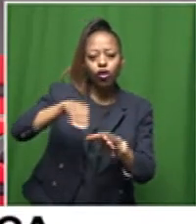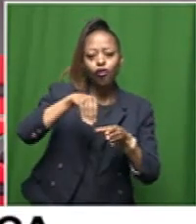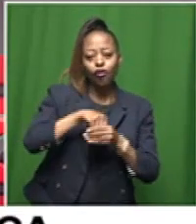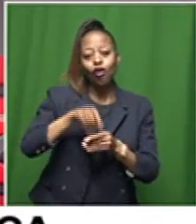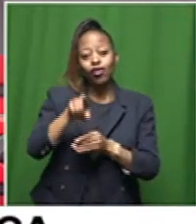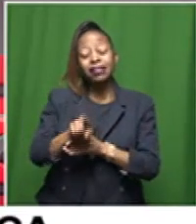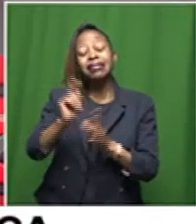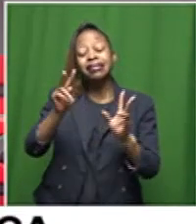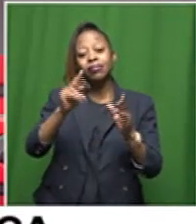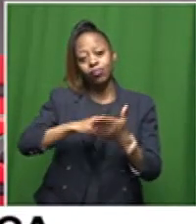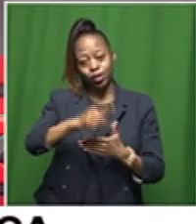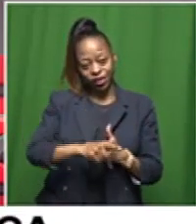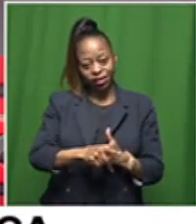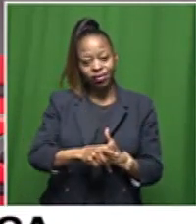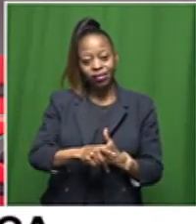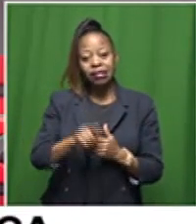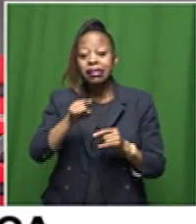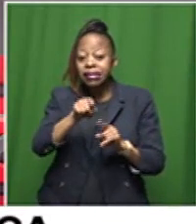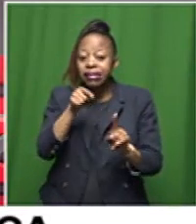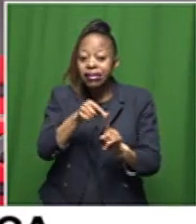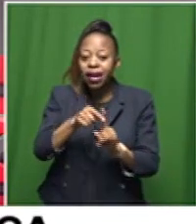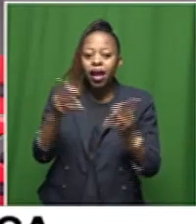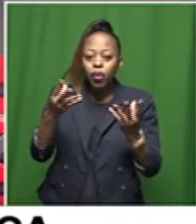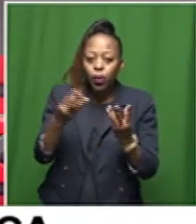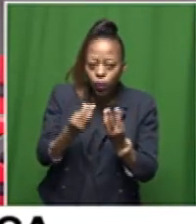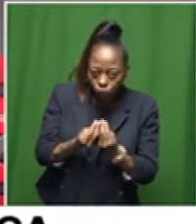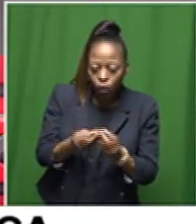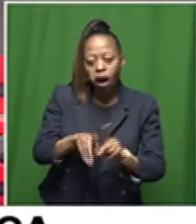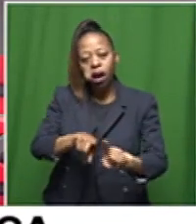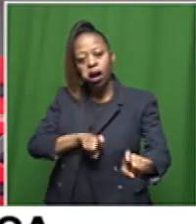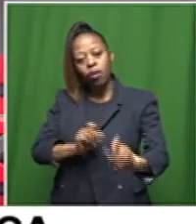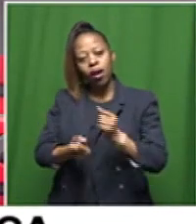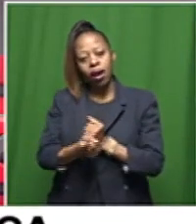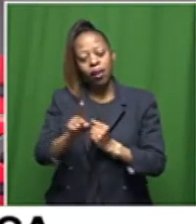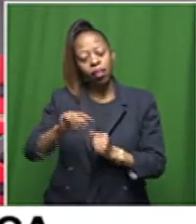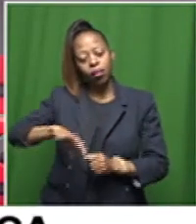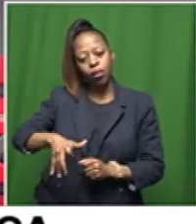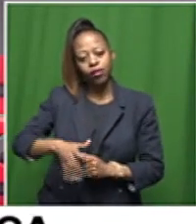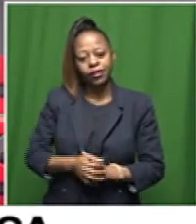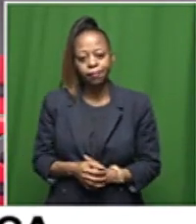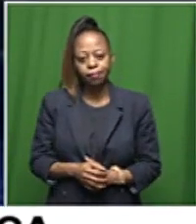Rural Health Matters outreach project that alleviated the surgical backlog in the province. Take a listen.